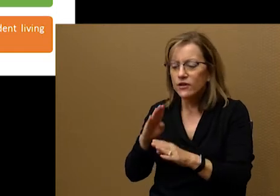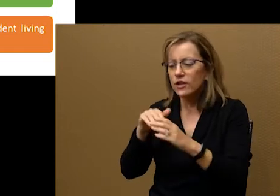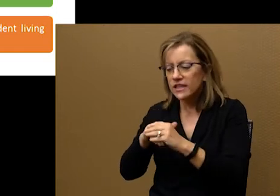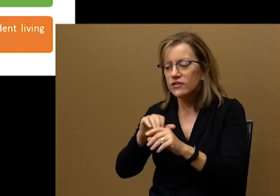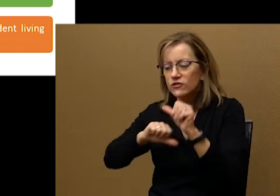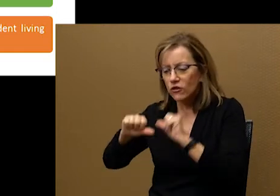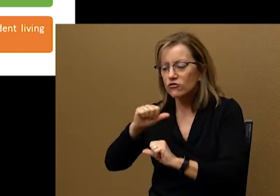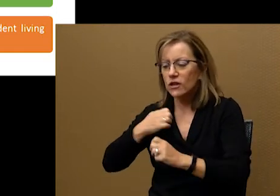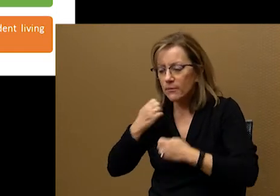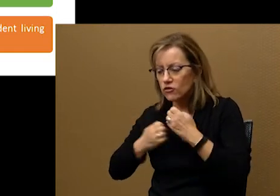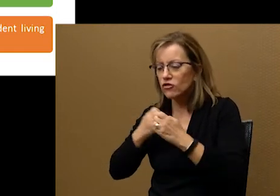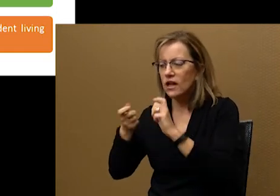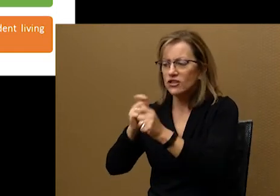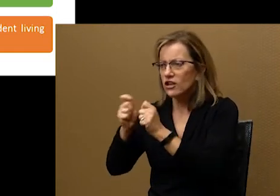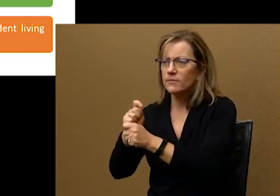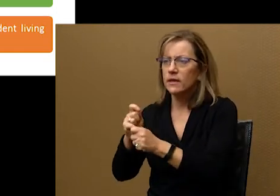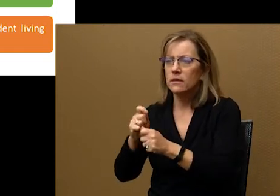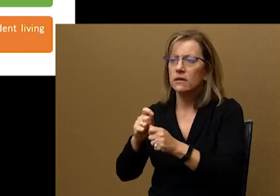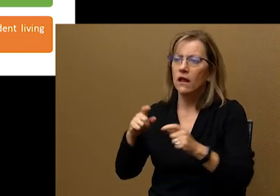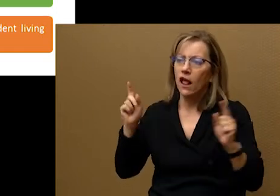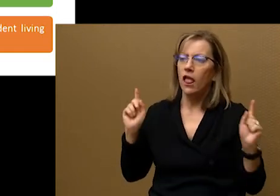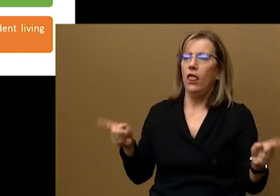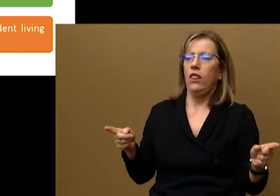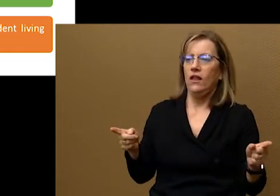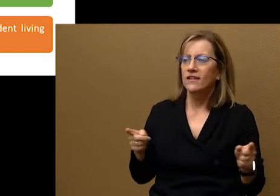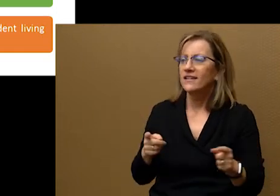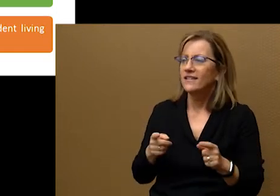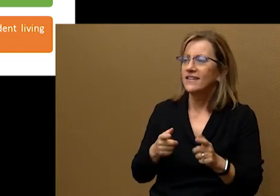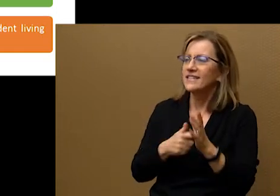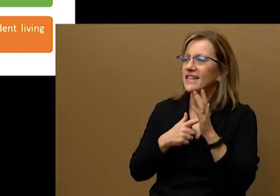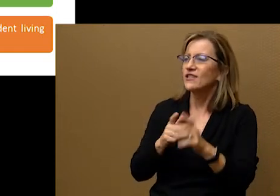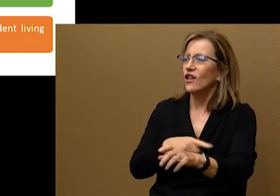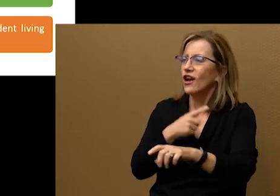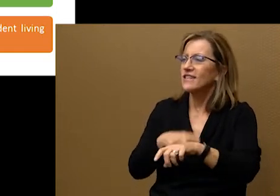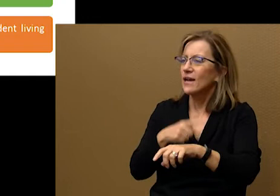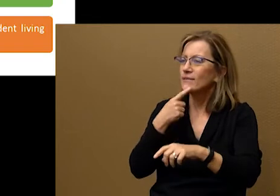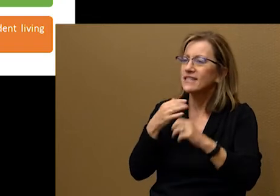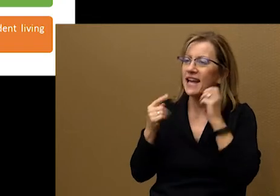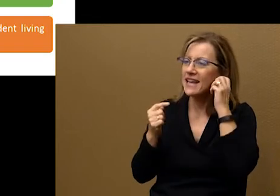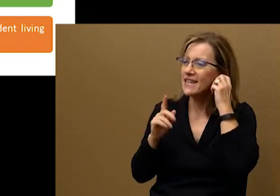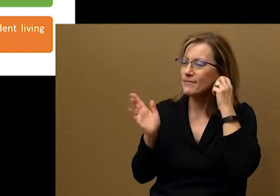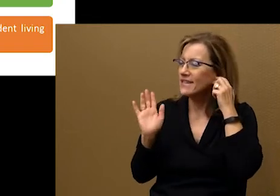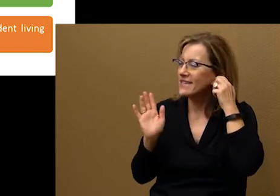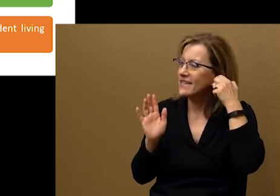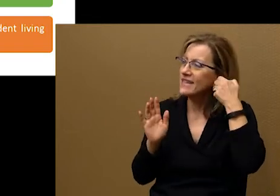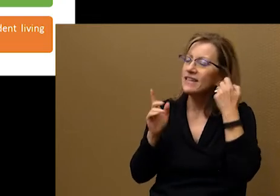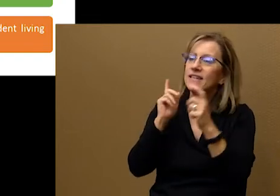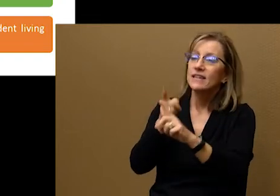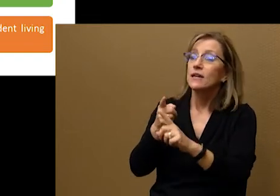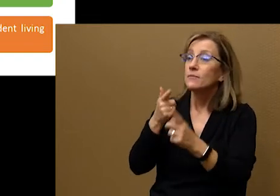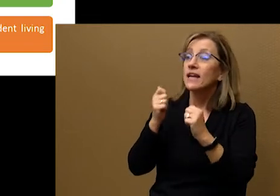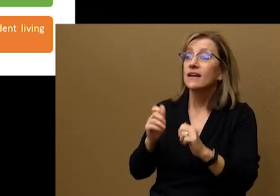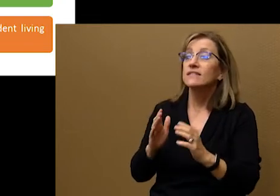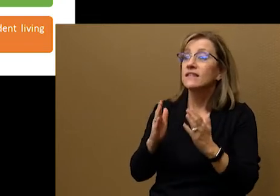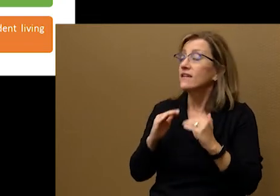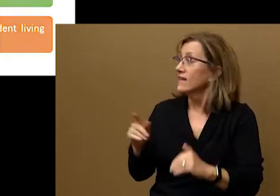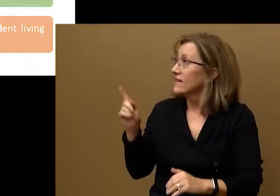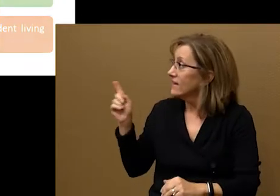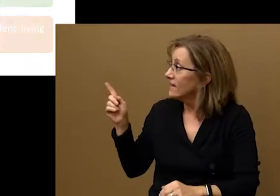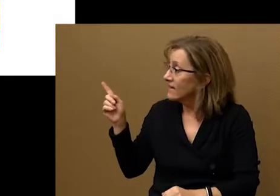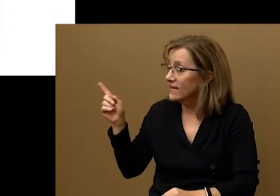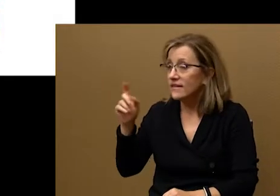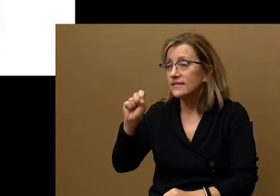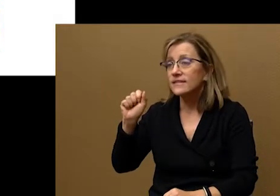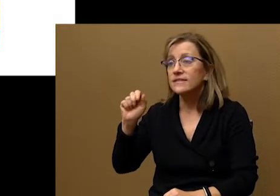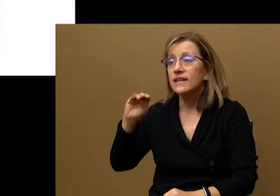adjustment. It takes a long time just to say it. And ultimately, that's not what we're going with, because Sanjay